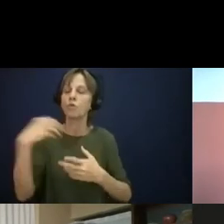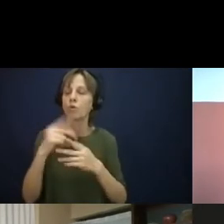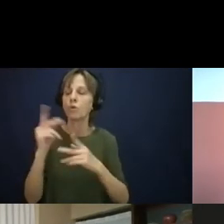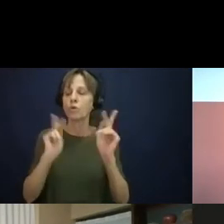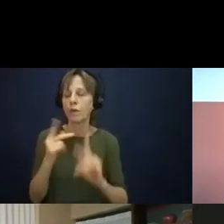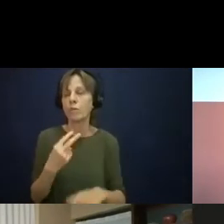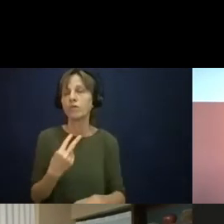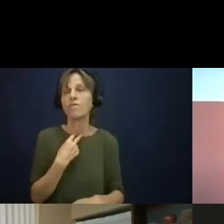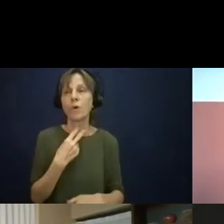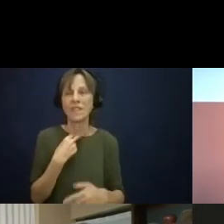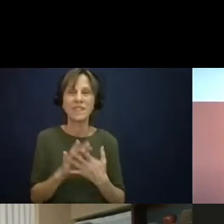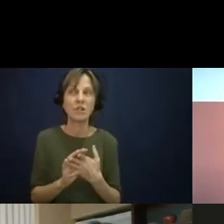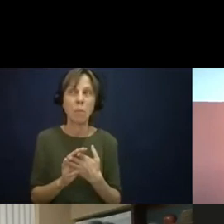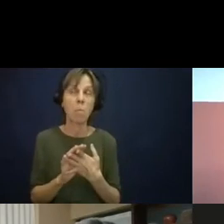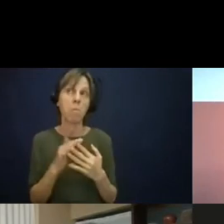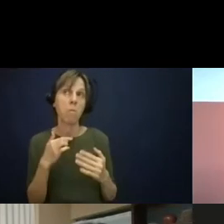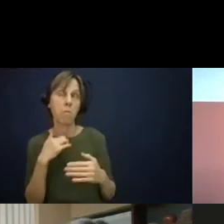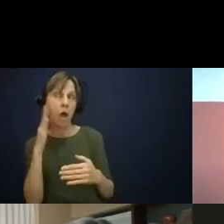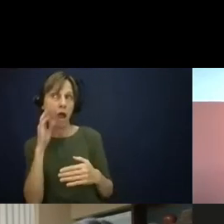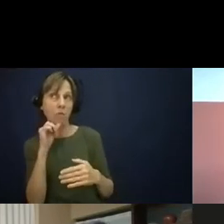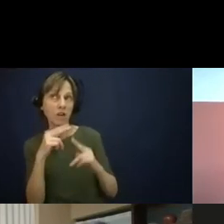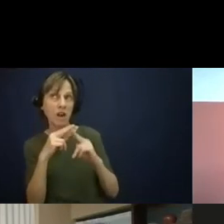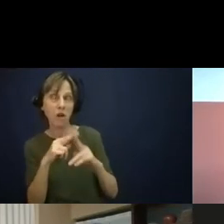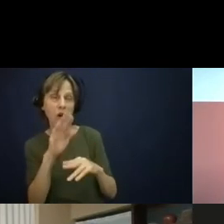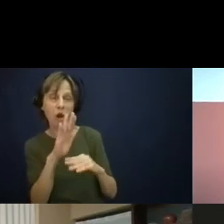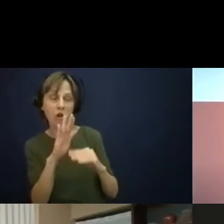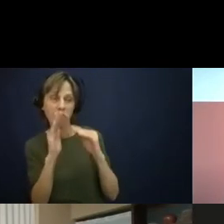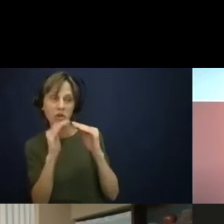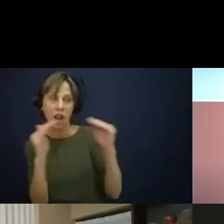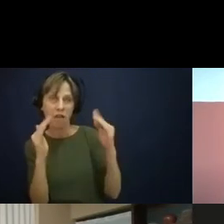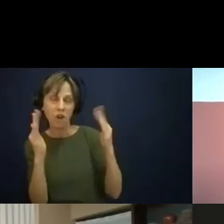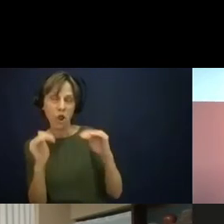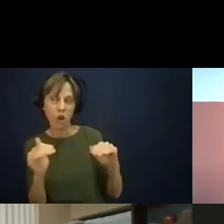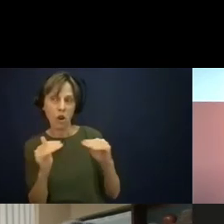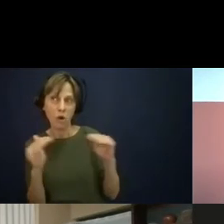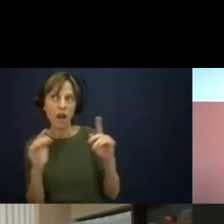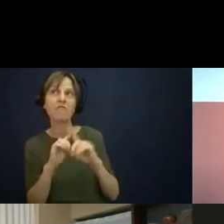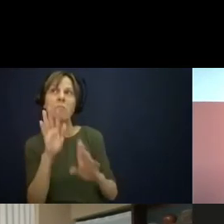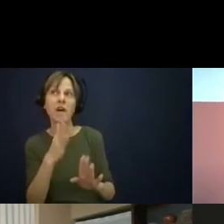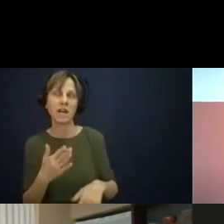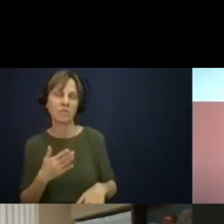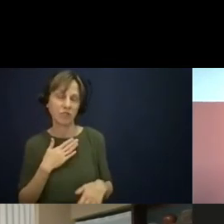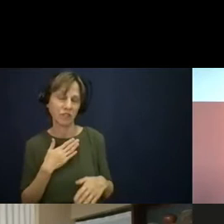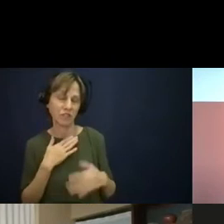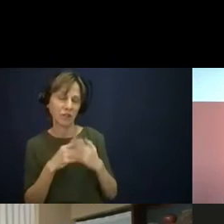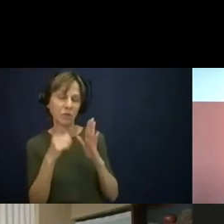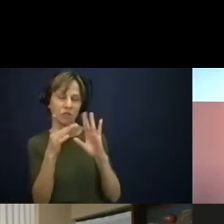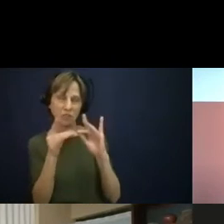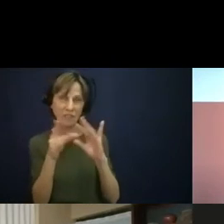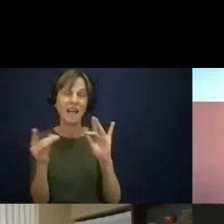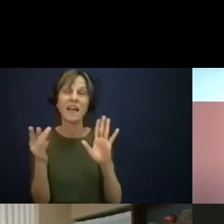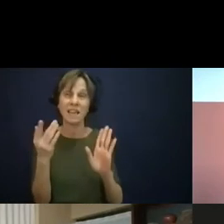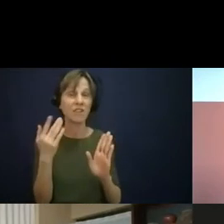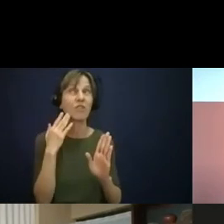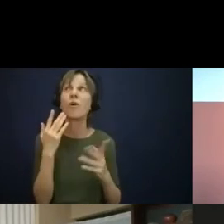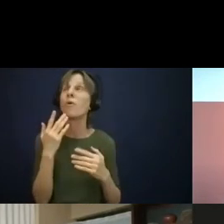I don't know that I would call your level lower level, Alison, but I appreciate what you're saying about this can be coming up from the ground. I mean, I hear you out there saying you're going to pay